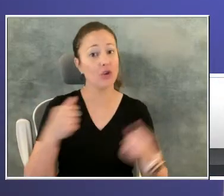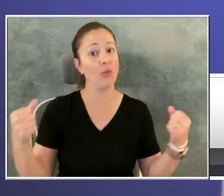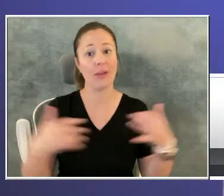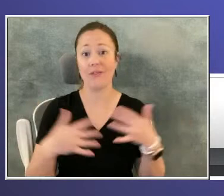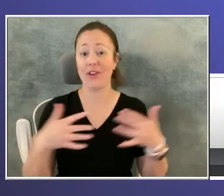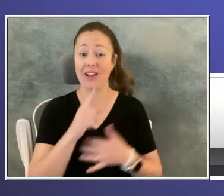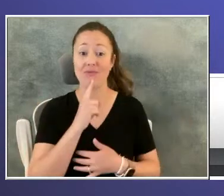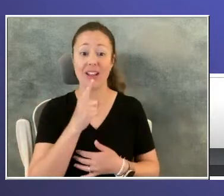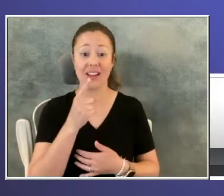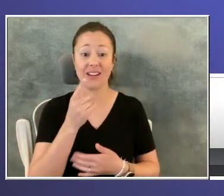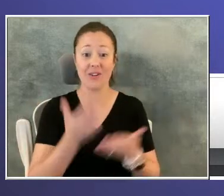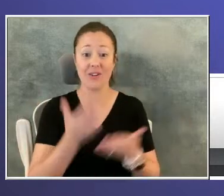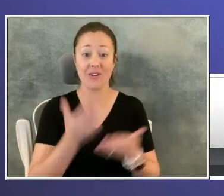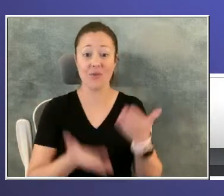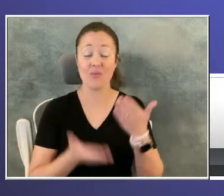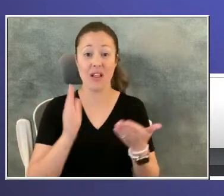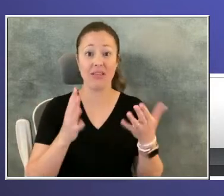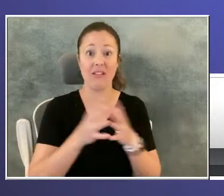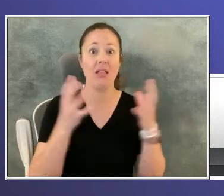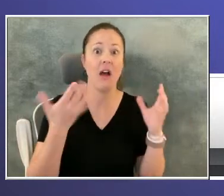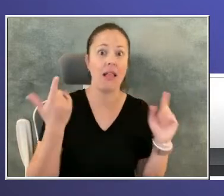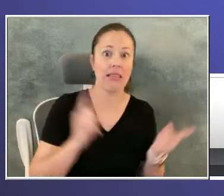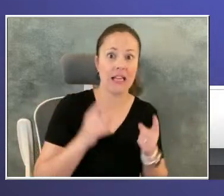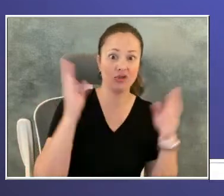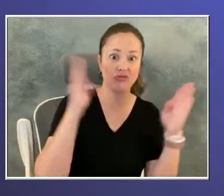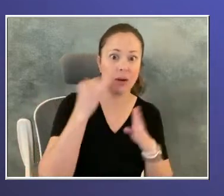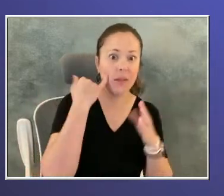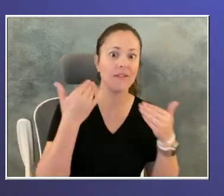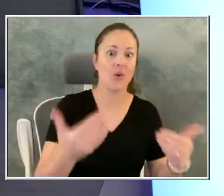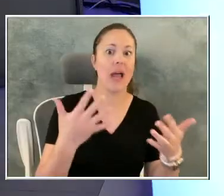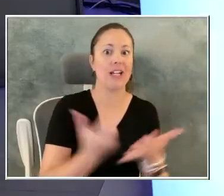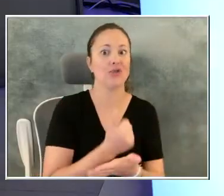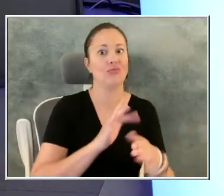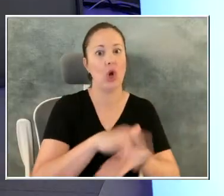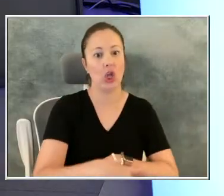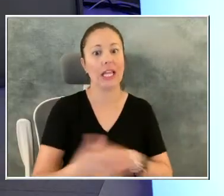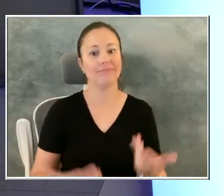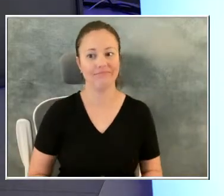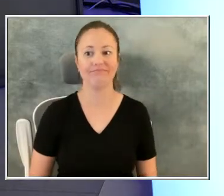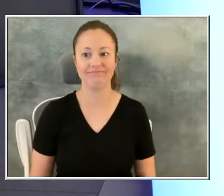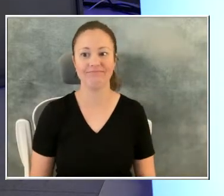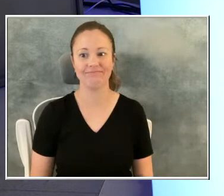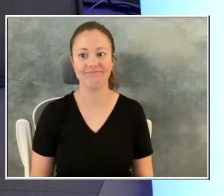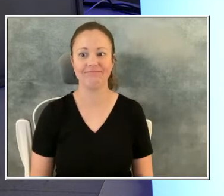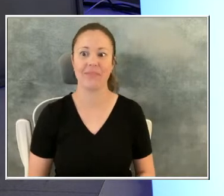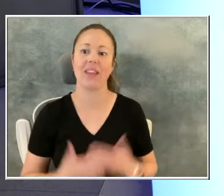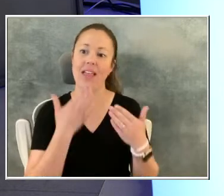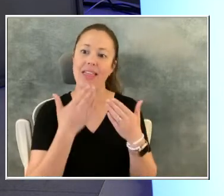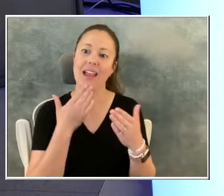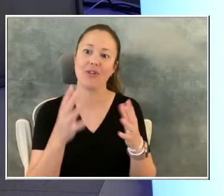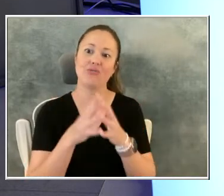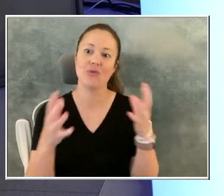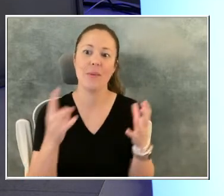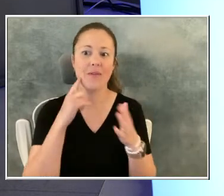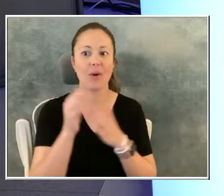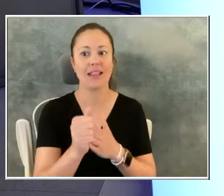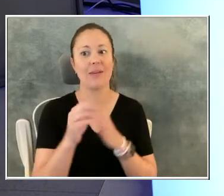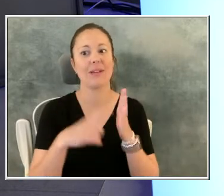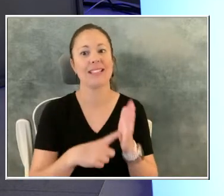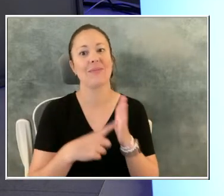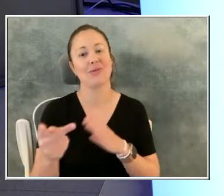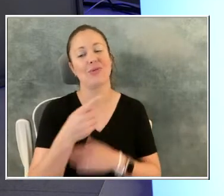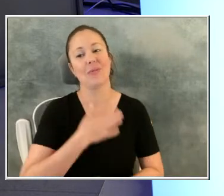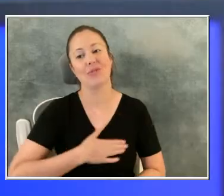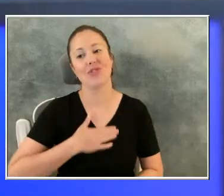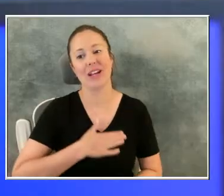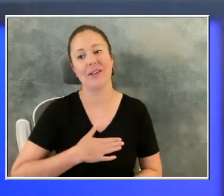be a lot less trouble if you do it early than later. Correct. So great. Thank you for leading by example. Both of you, appreciate you always. A